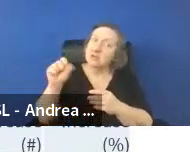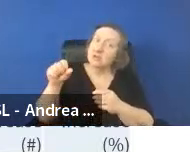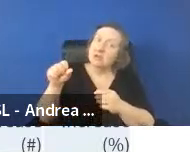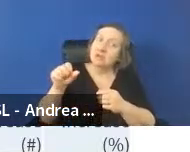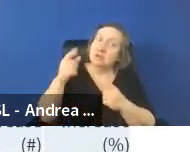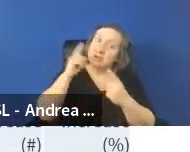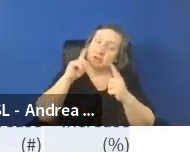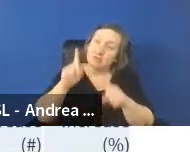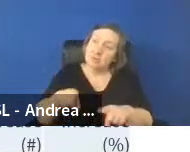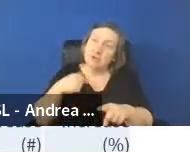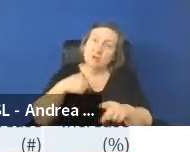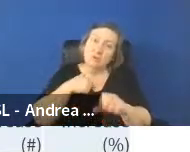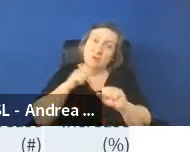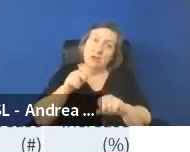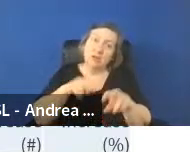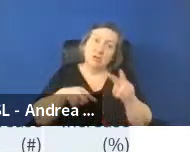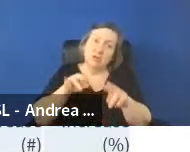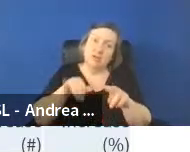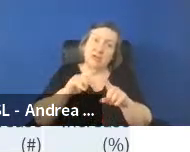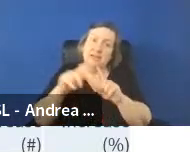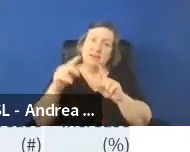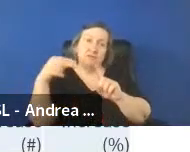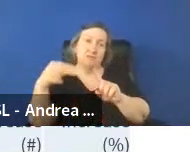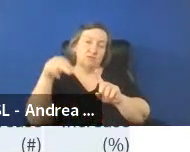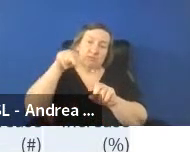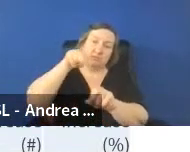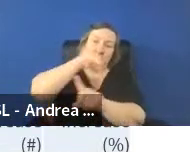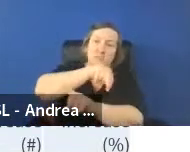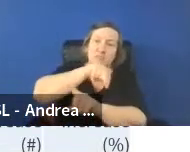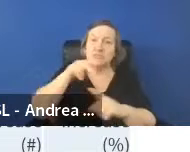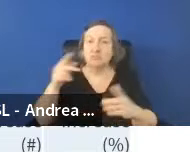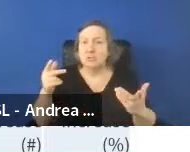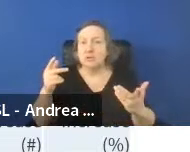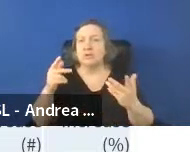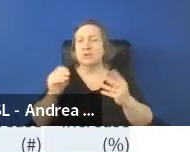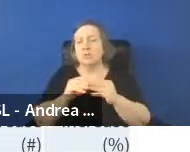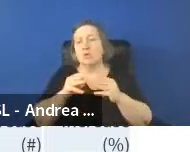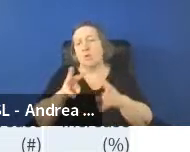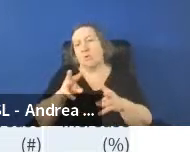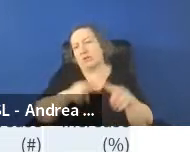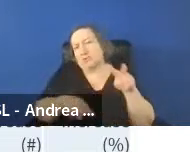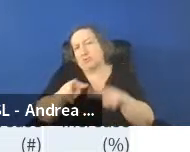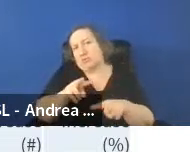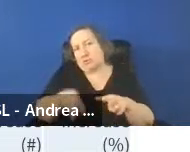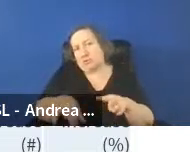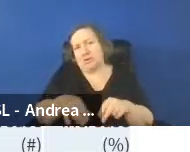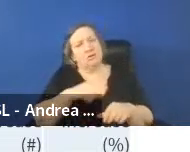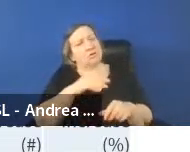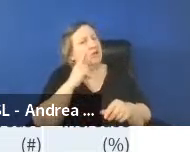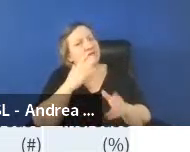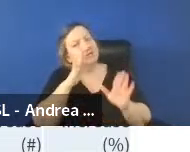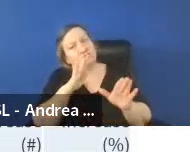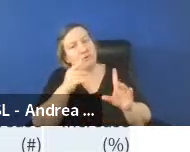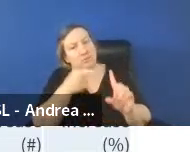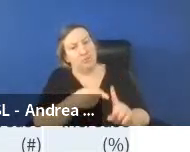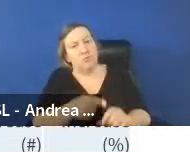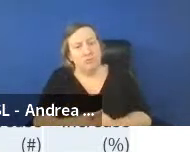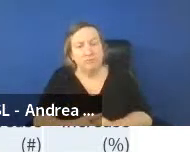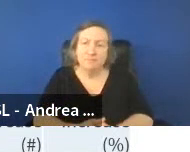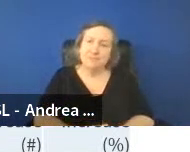Totally agree. So we can look at that in different lens. Just think that there are more ways to look at that. Yeah, thank you. No, I think that's a great point.